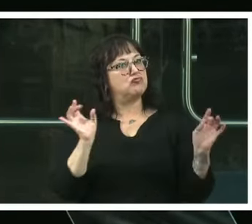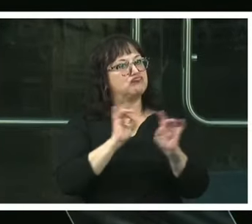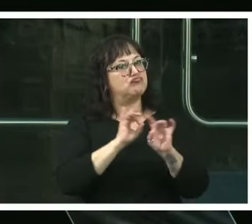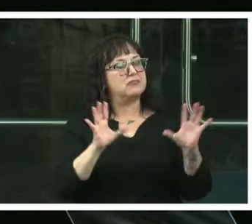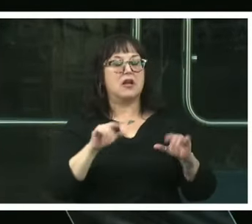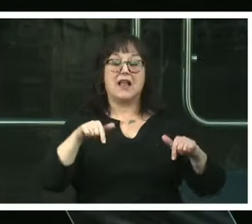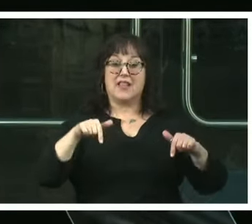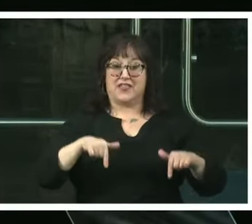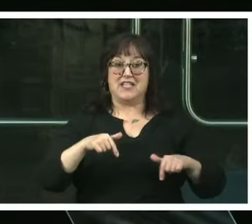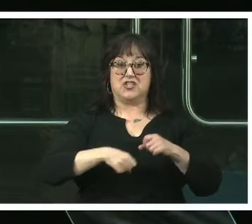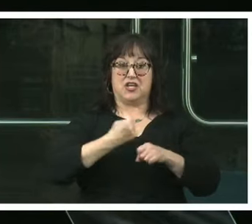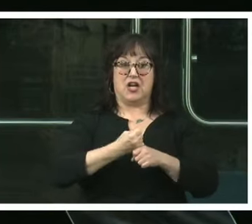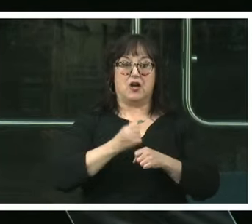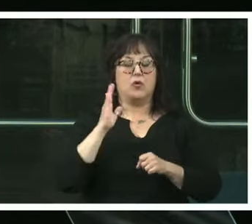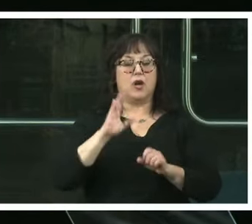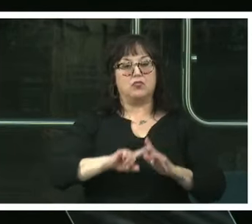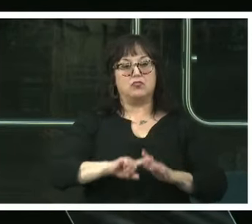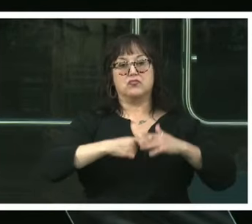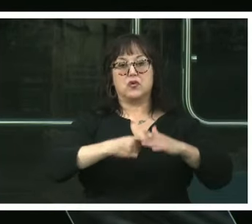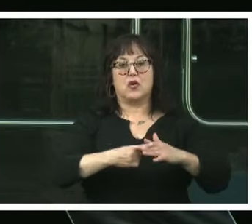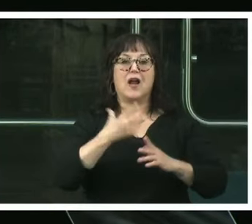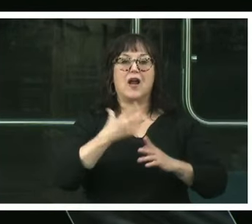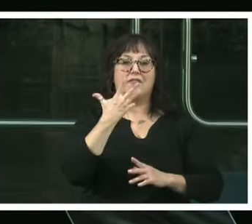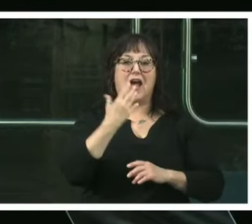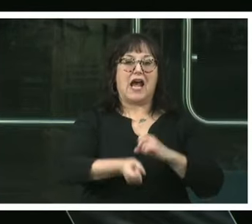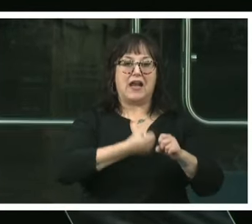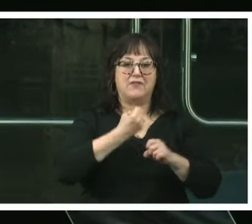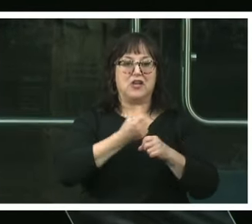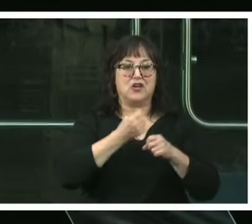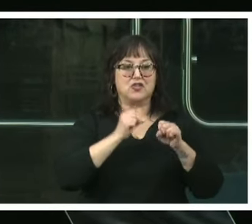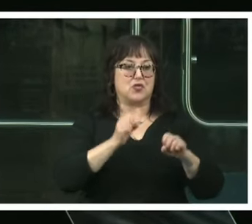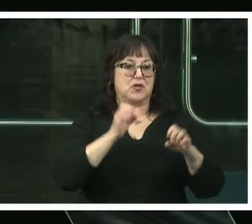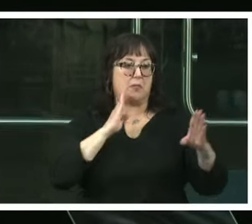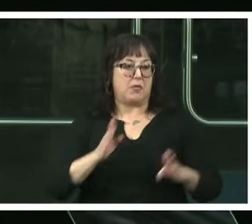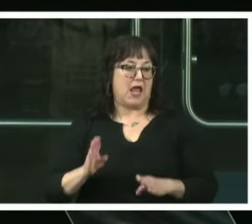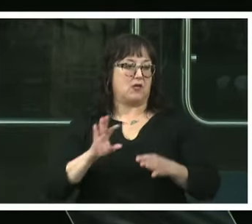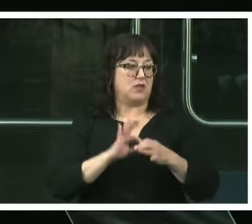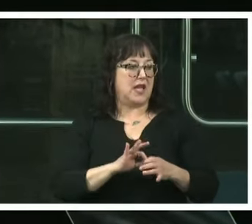our new 5-year strategic plan on homelessness.